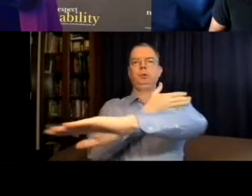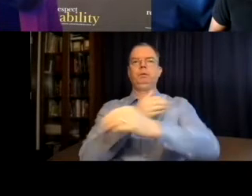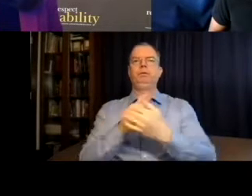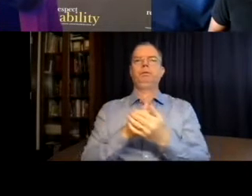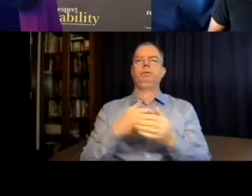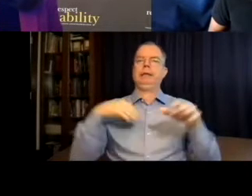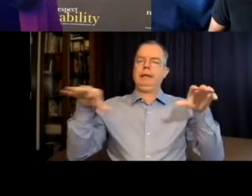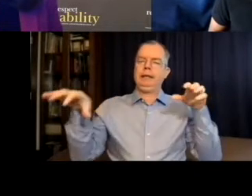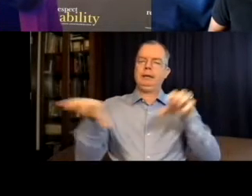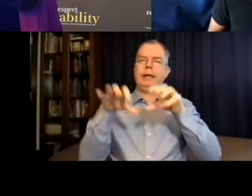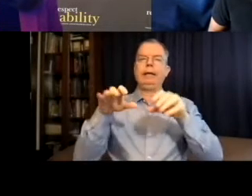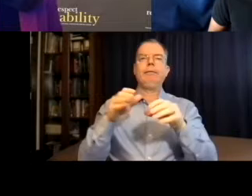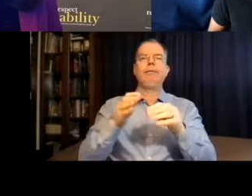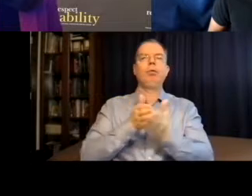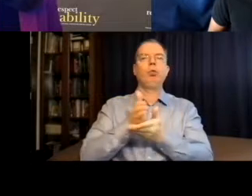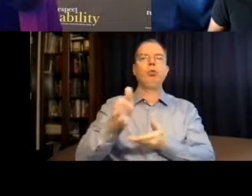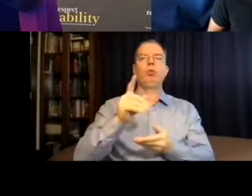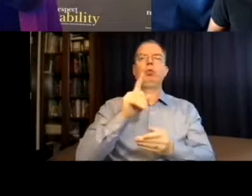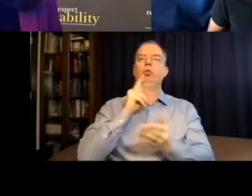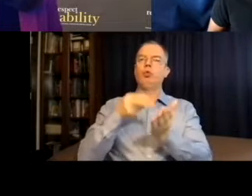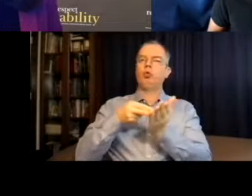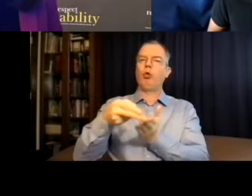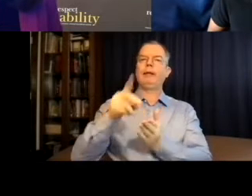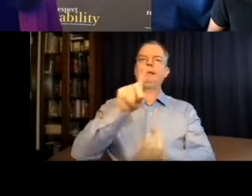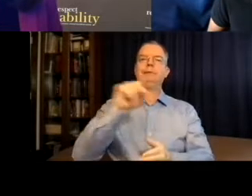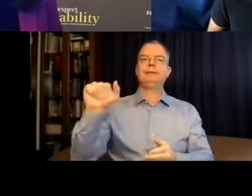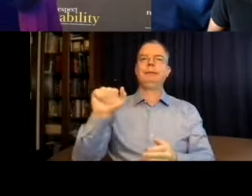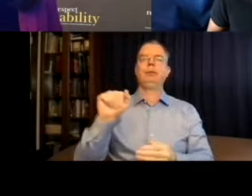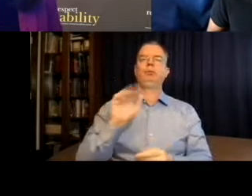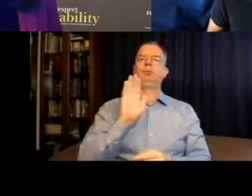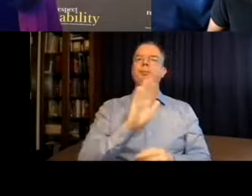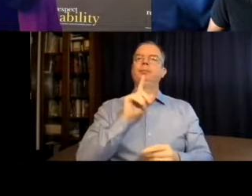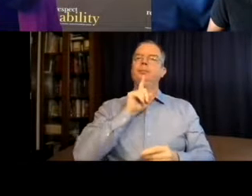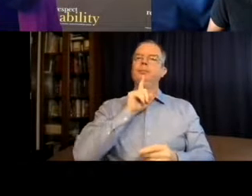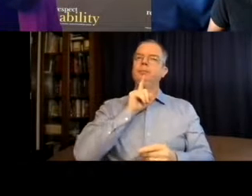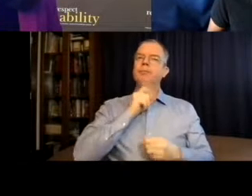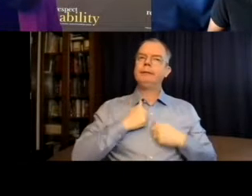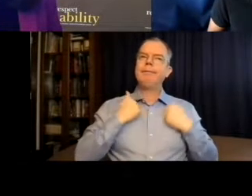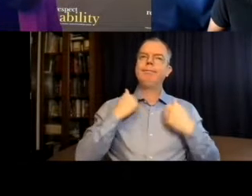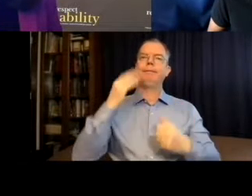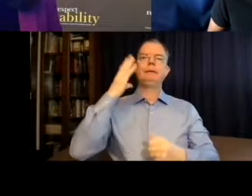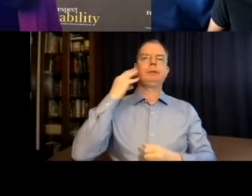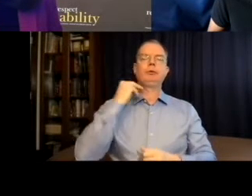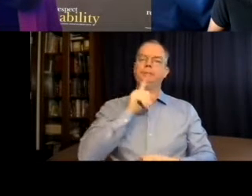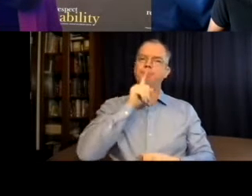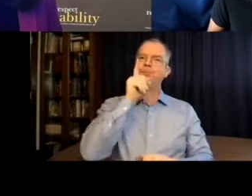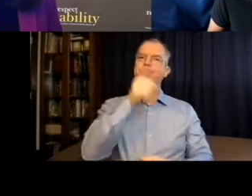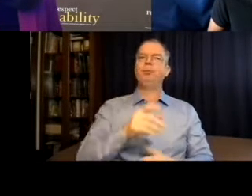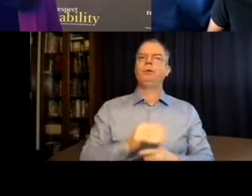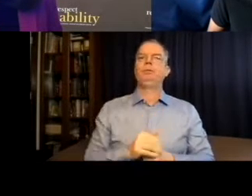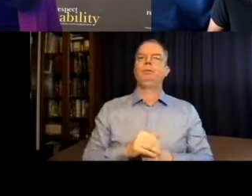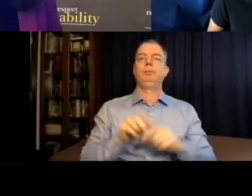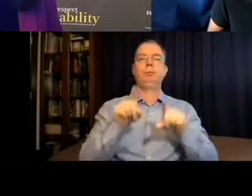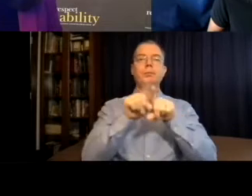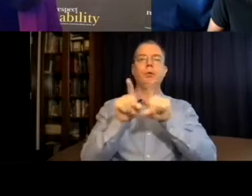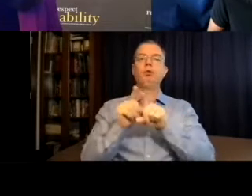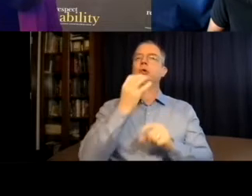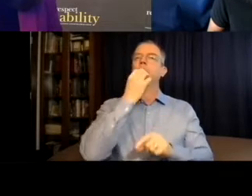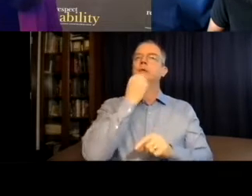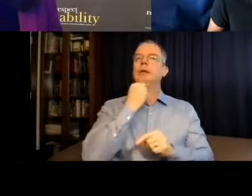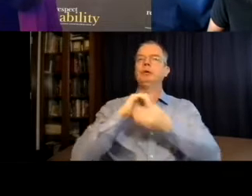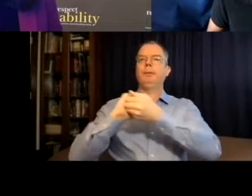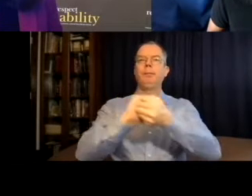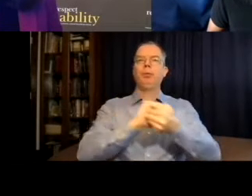We also focus on systemic change, and we're doing it through talent, authentic talent who have lived the disability experience, and we really